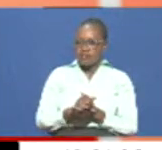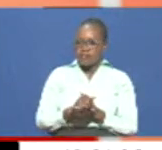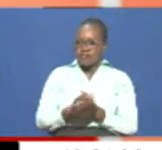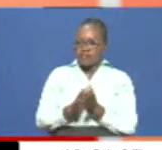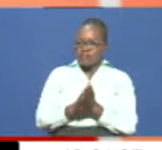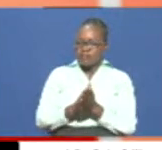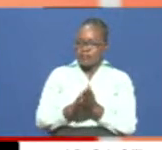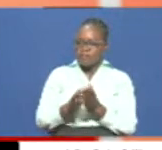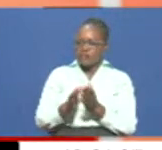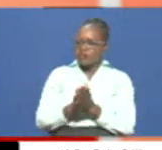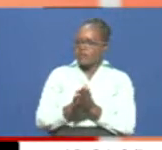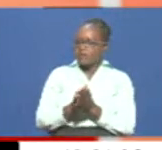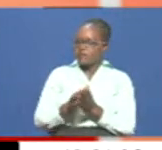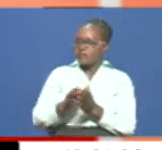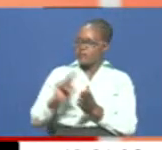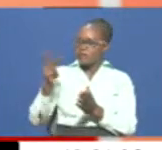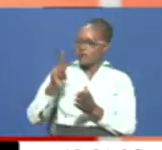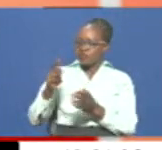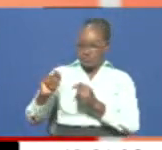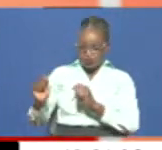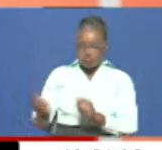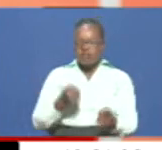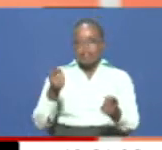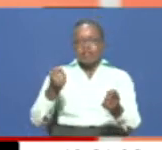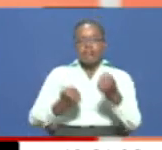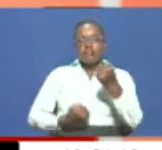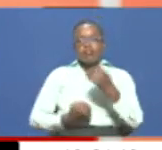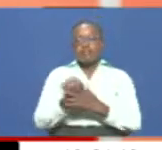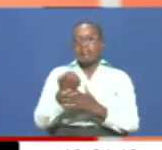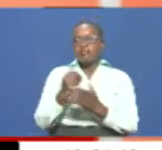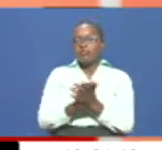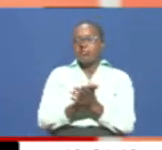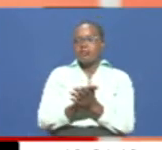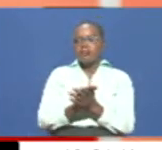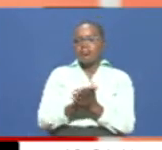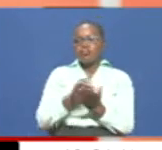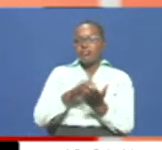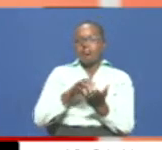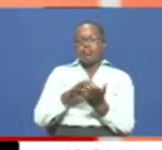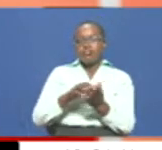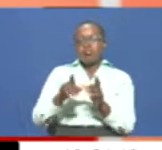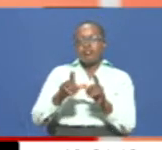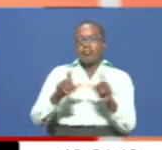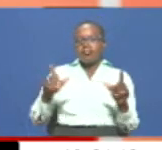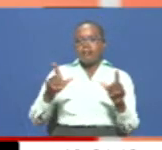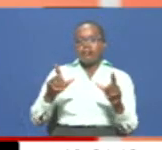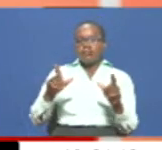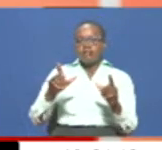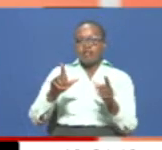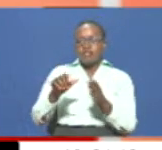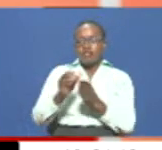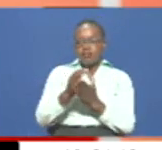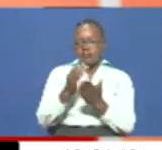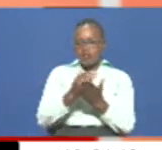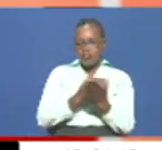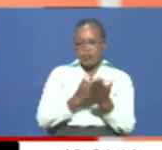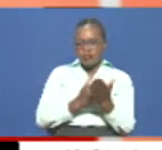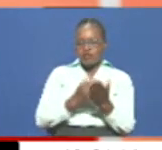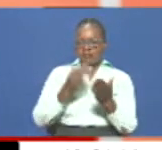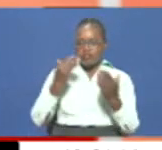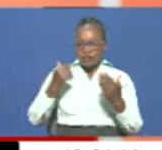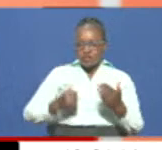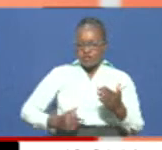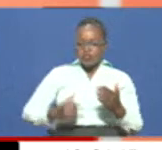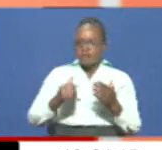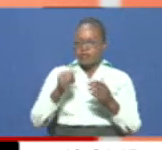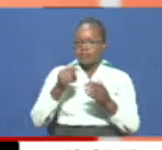has been registered. And now, unfortunately, the legal status have to stand. Mm-hmm. And therefore, the person or the office which holds the